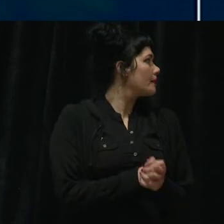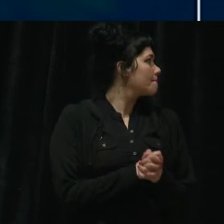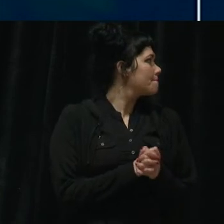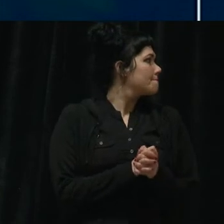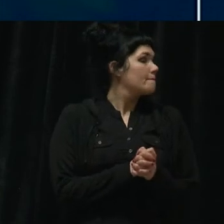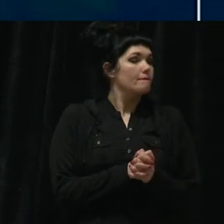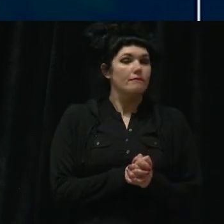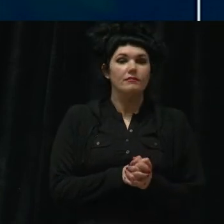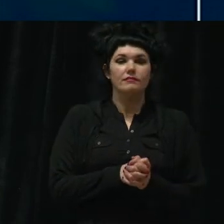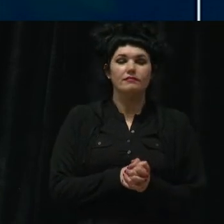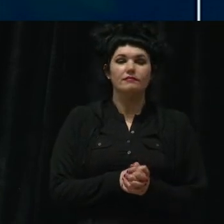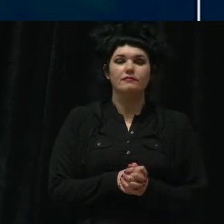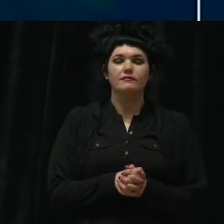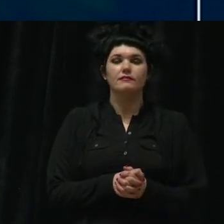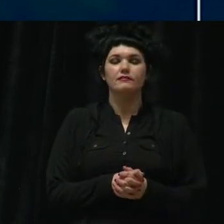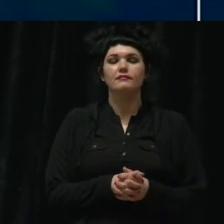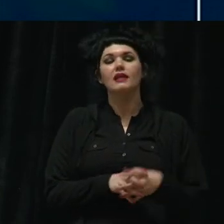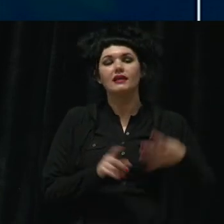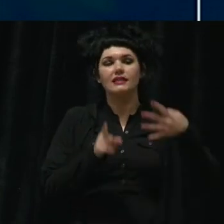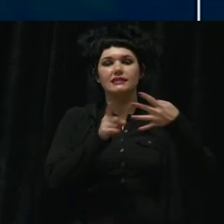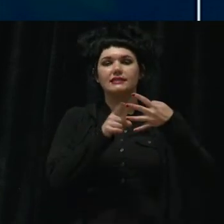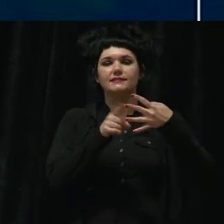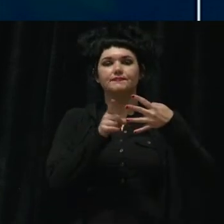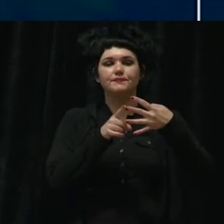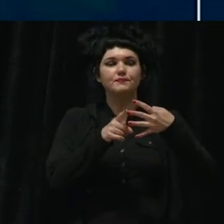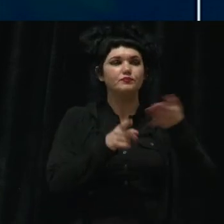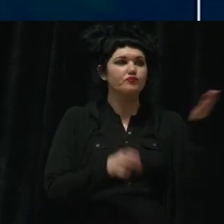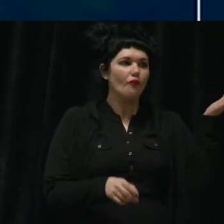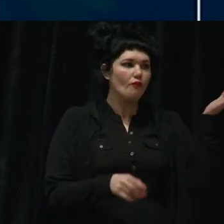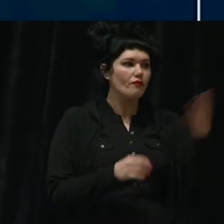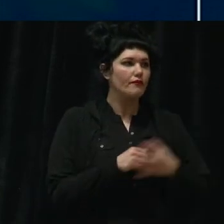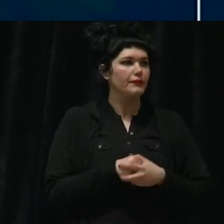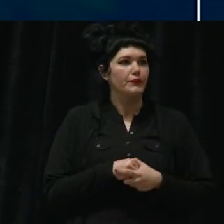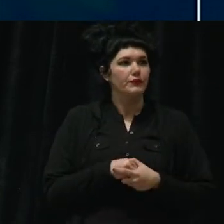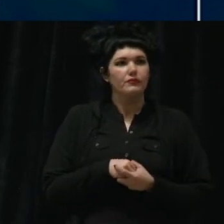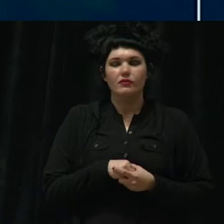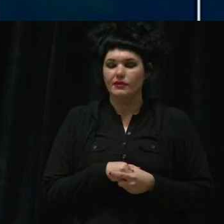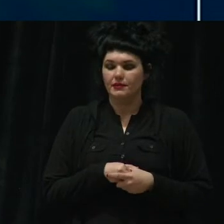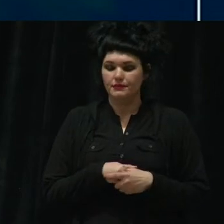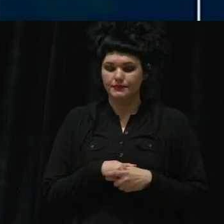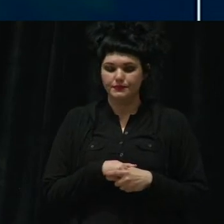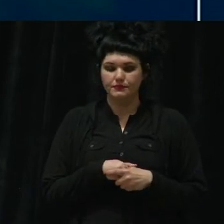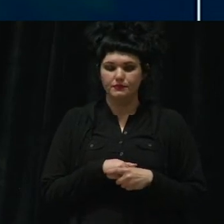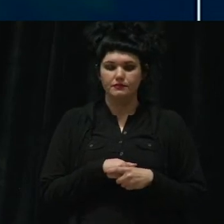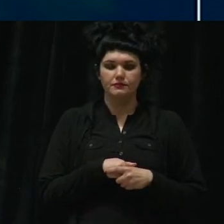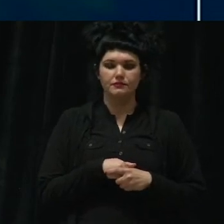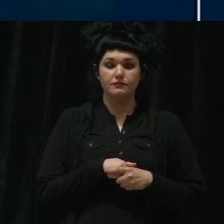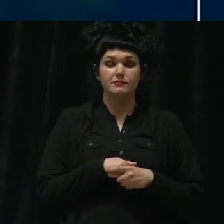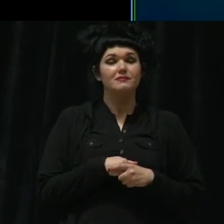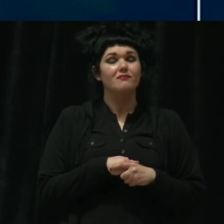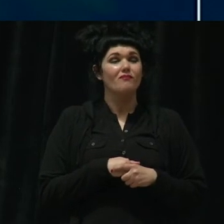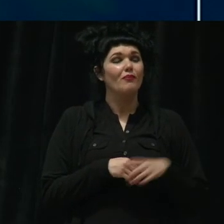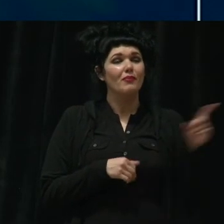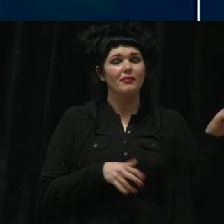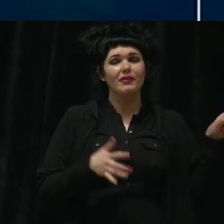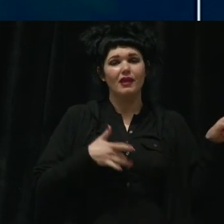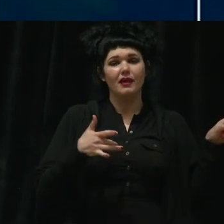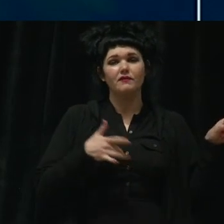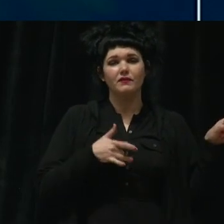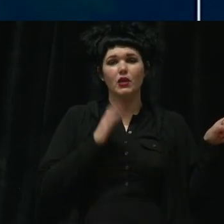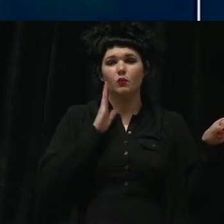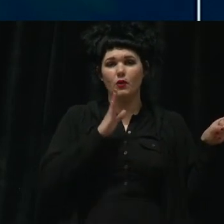A second area that I think is one that will be in need of even greater